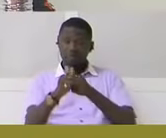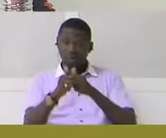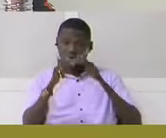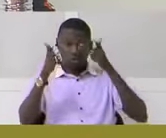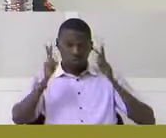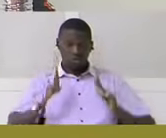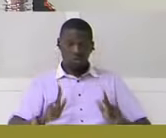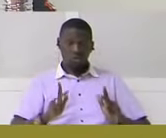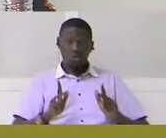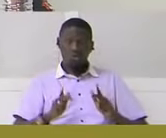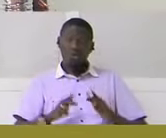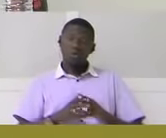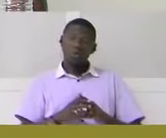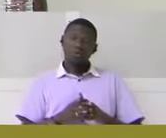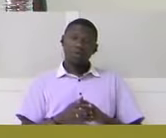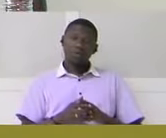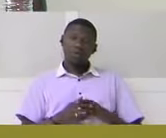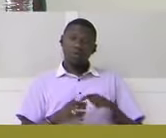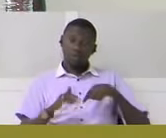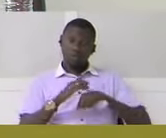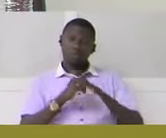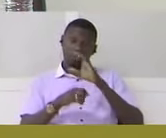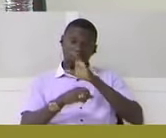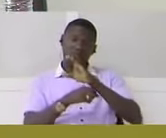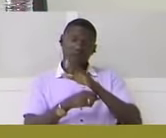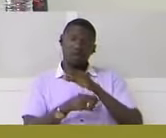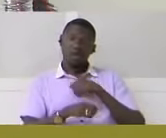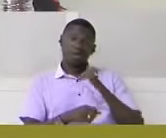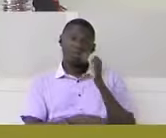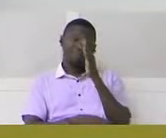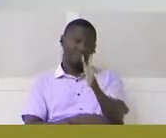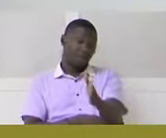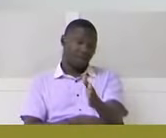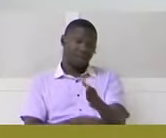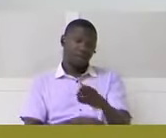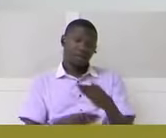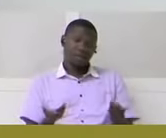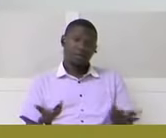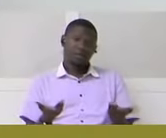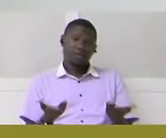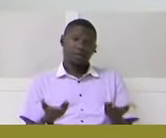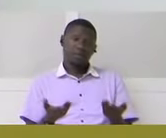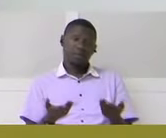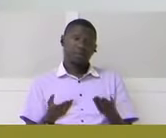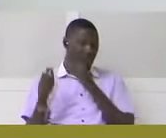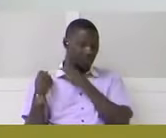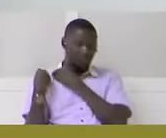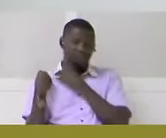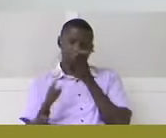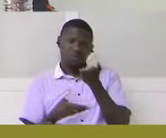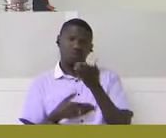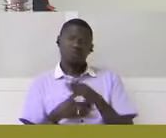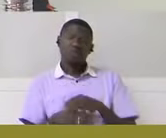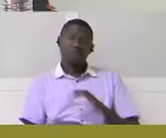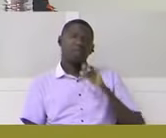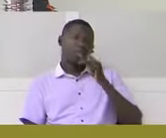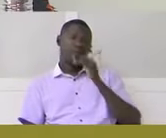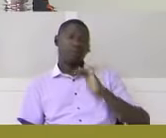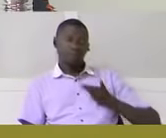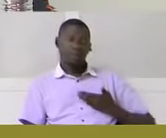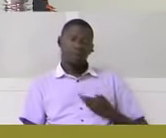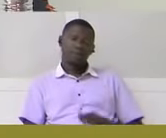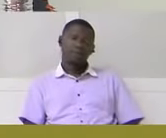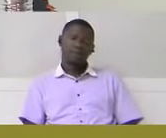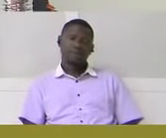telle nyanta luwa ni kango tamandi la nyim banko kan anin tiling. Yes, ma. Ade. So you ought to be aware